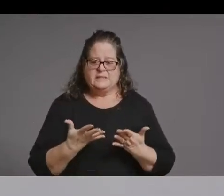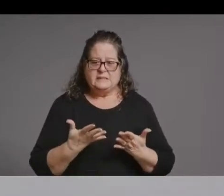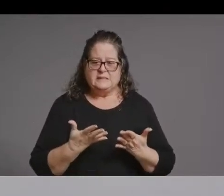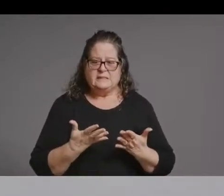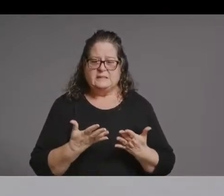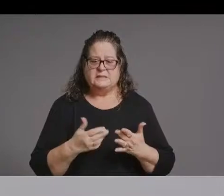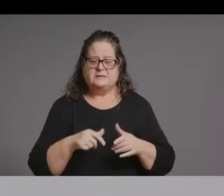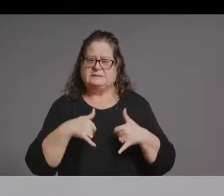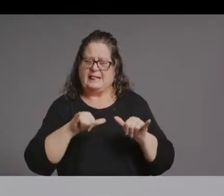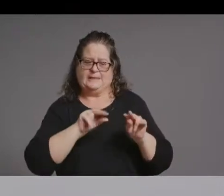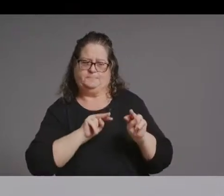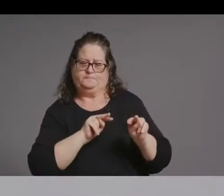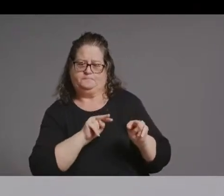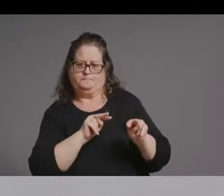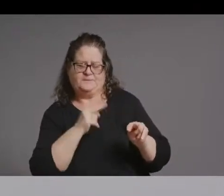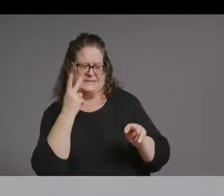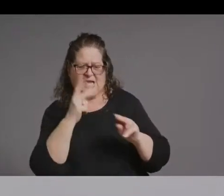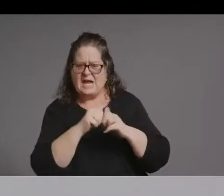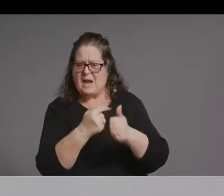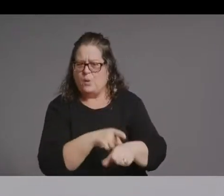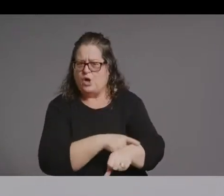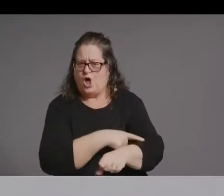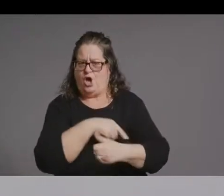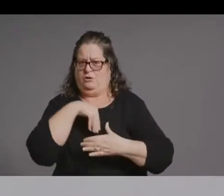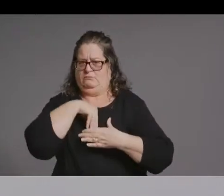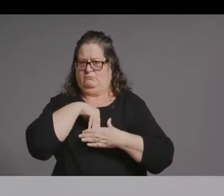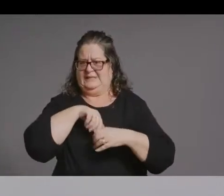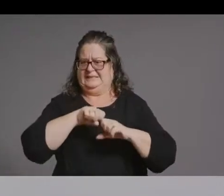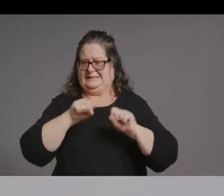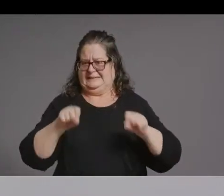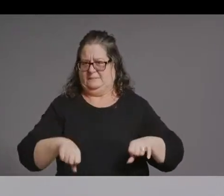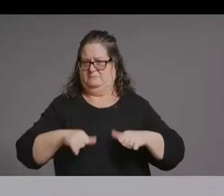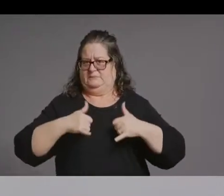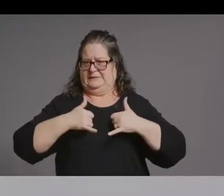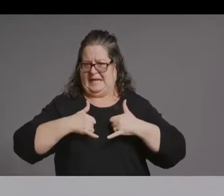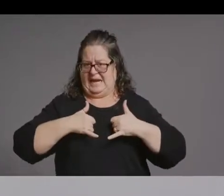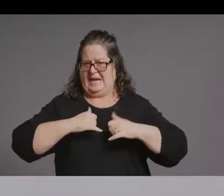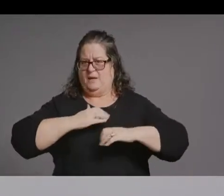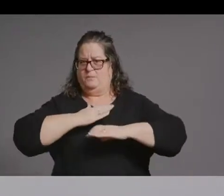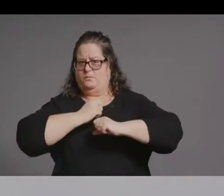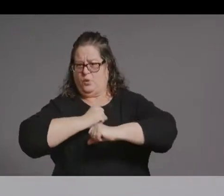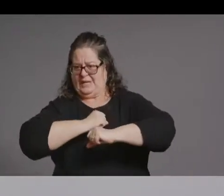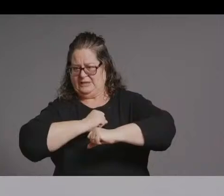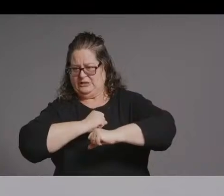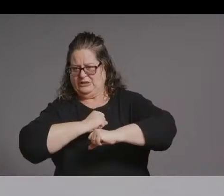the vaccine and how long that lasts. There may need to be a booster in order to